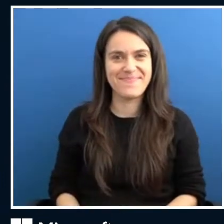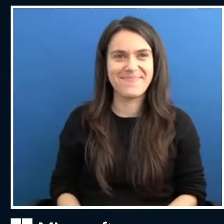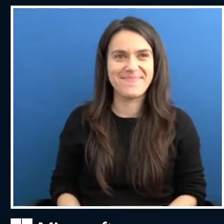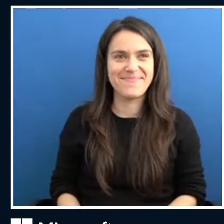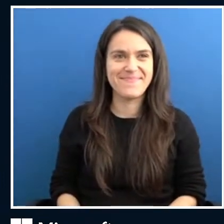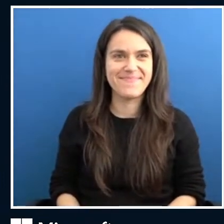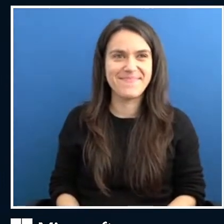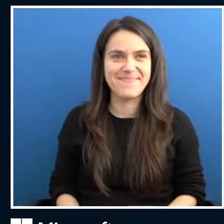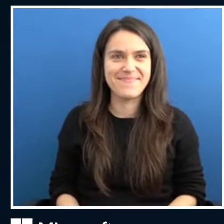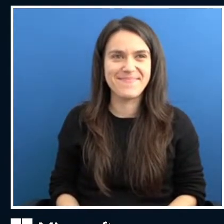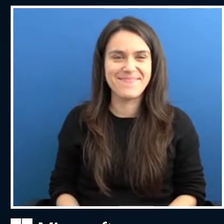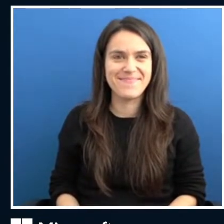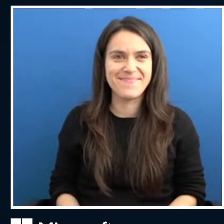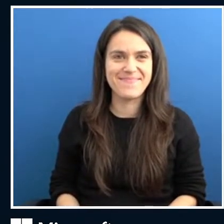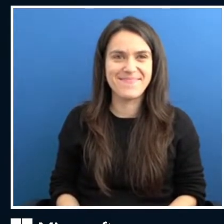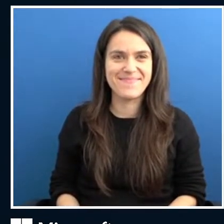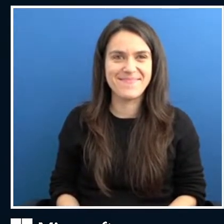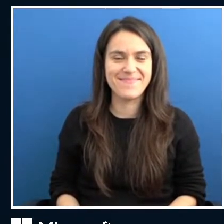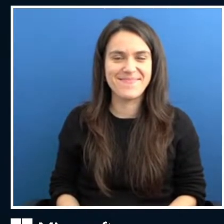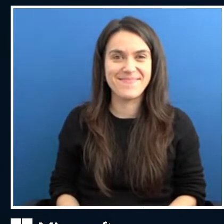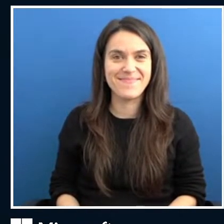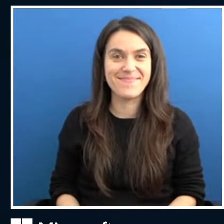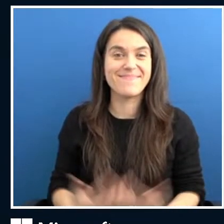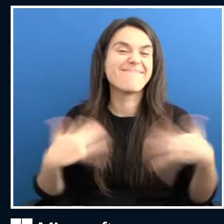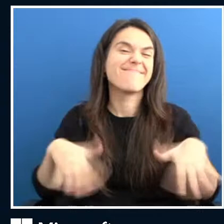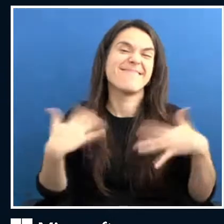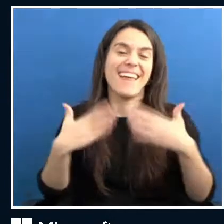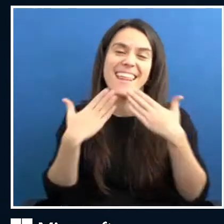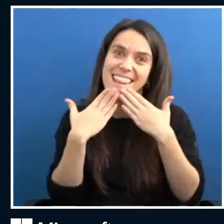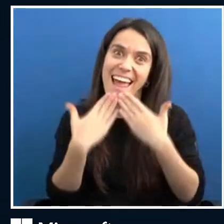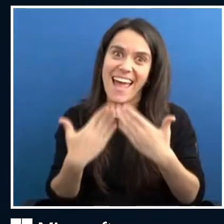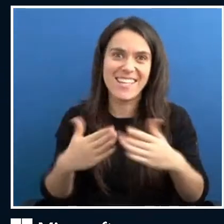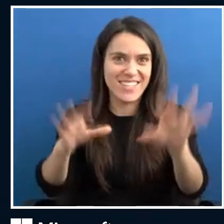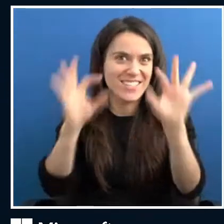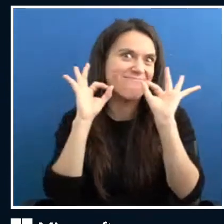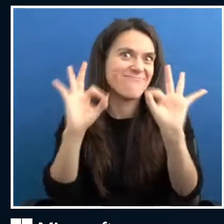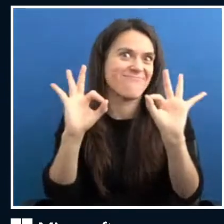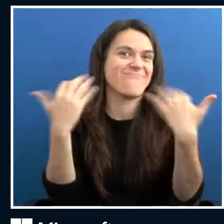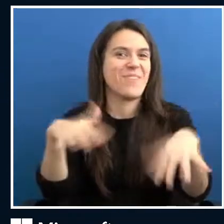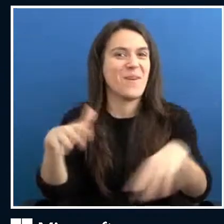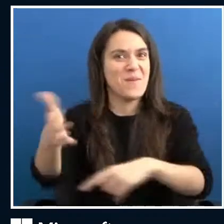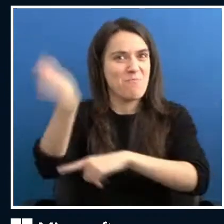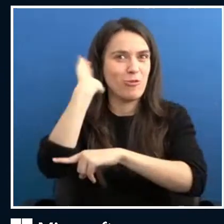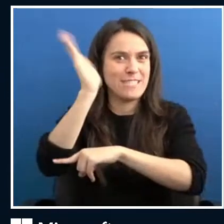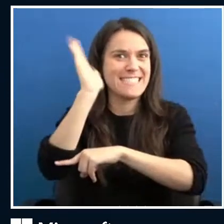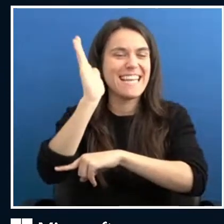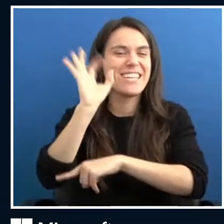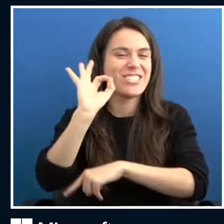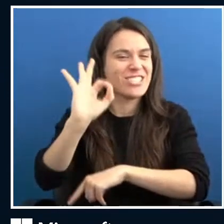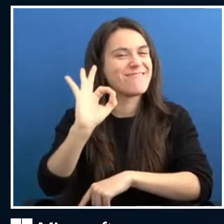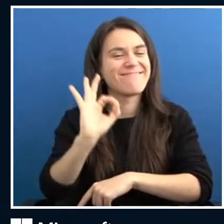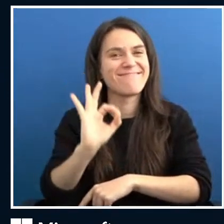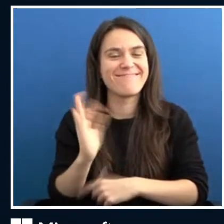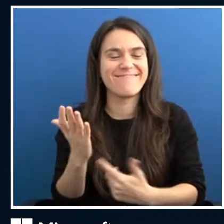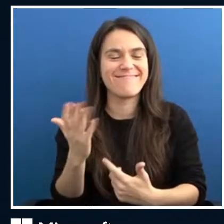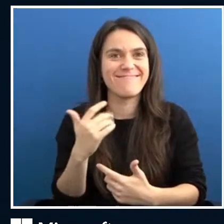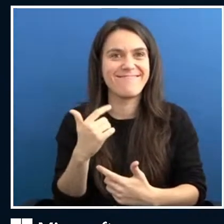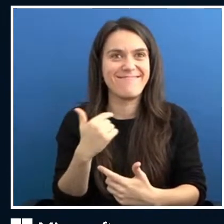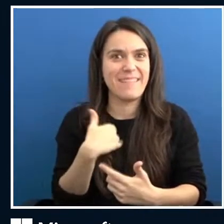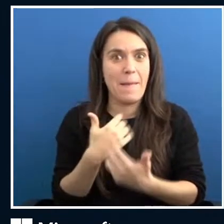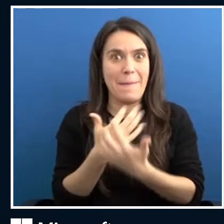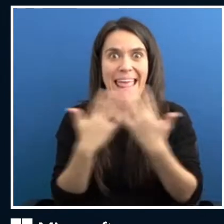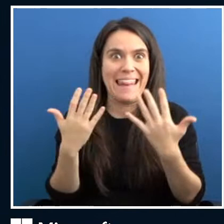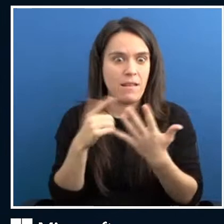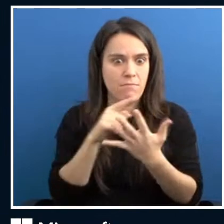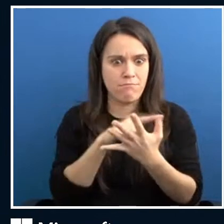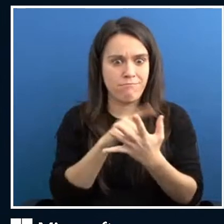Oh, that was fantastic. Thank you so much, Alexia. That was brilliant. Goodness me, so many facts, right? So